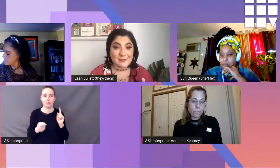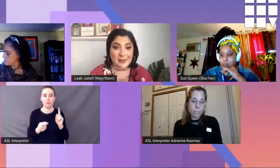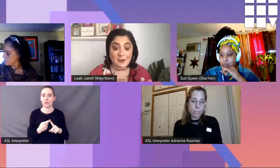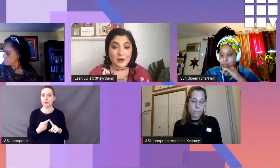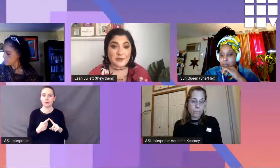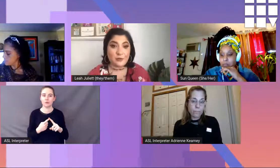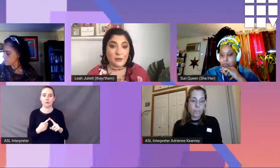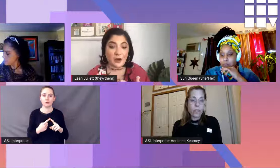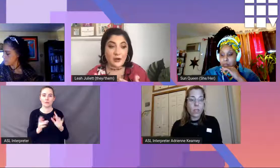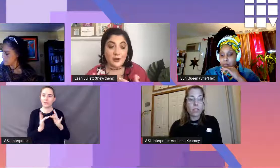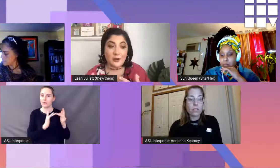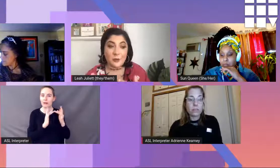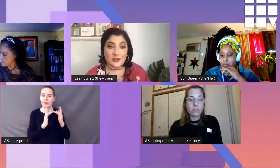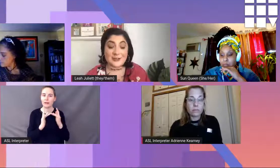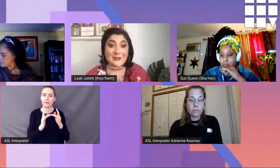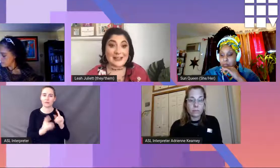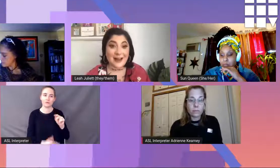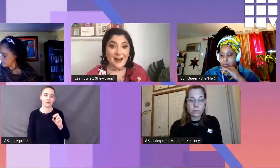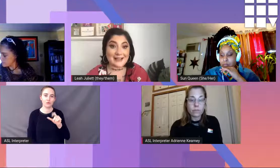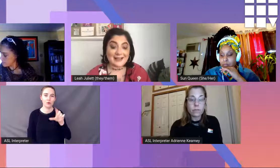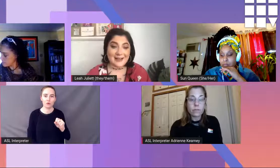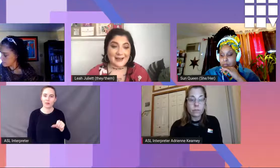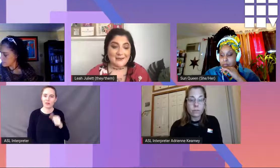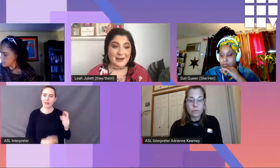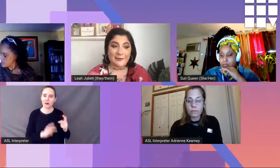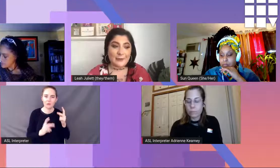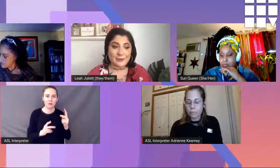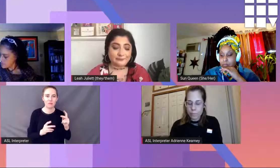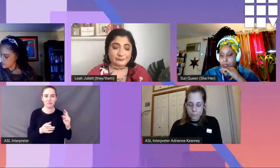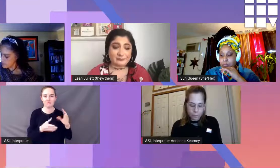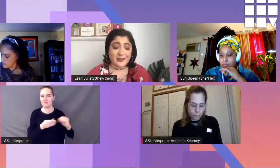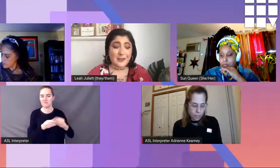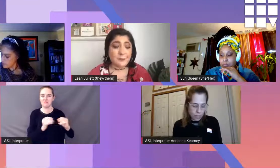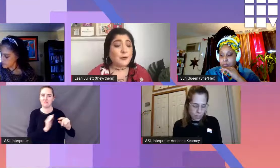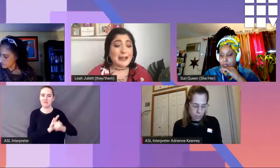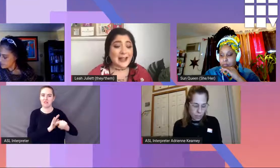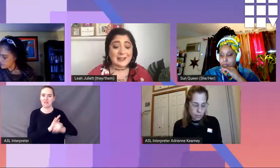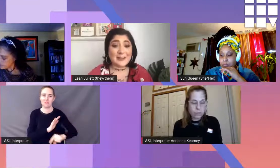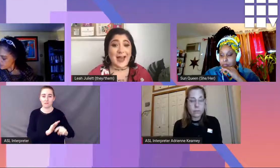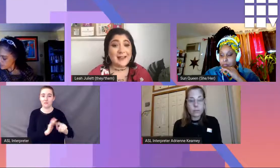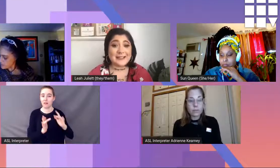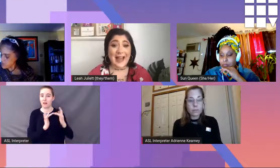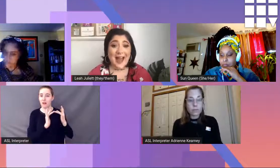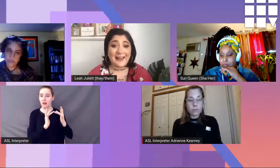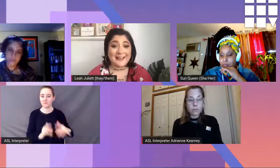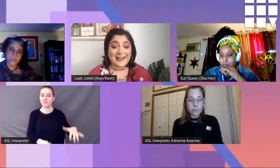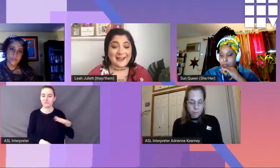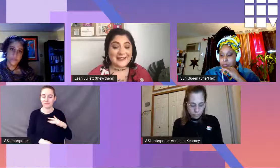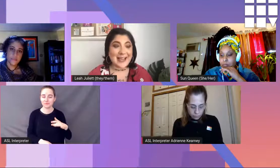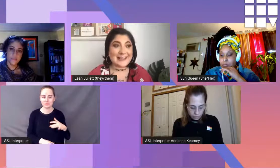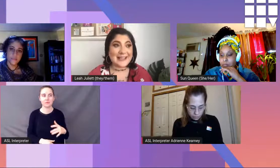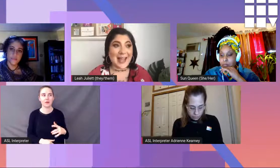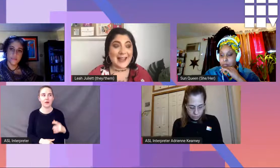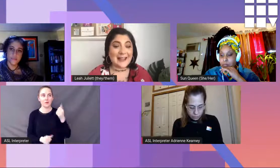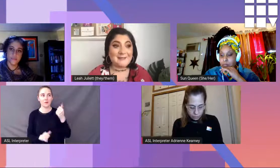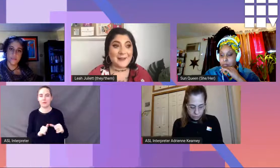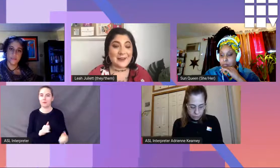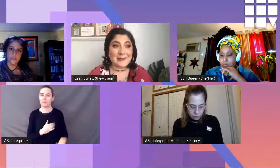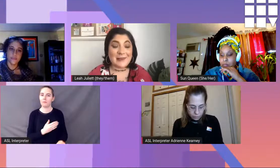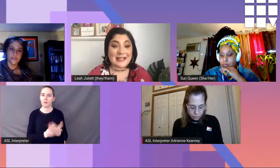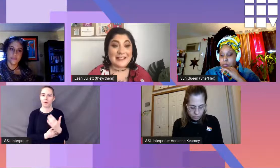allies to me, but also who are certainly not. I remember the morning I took the LSAT, the test to